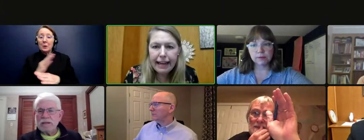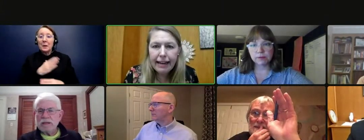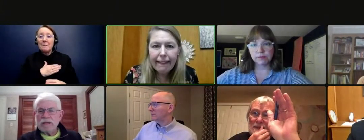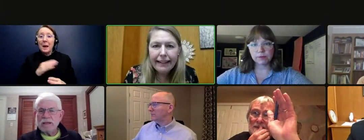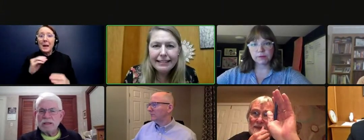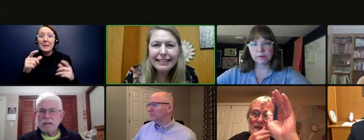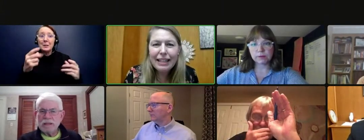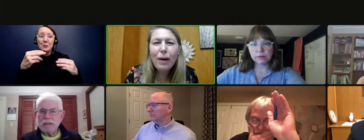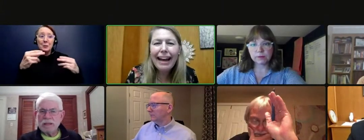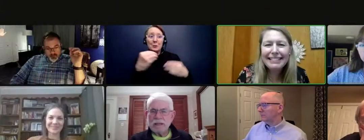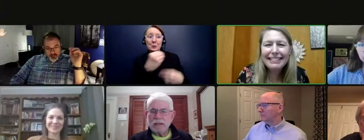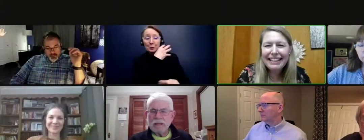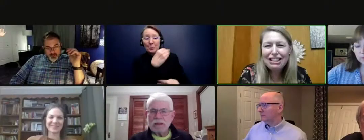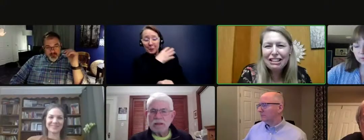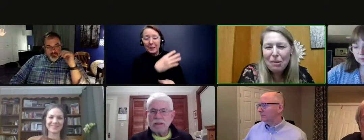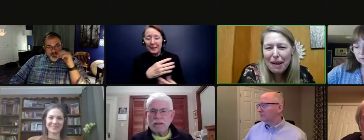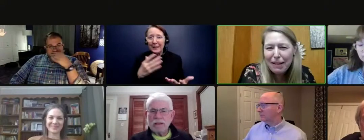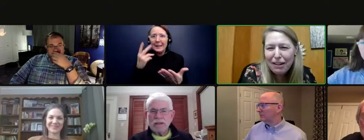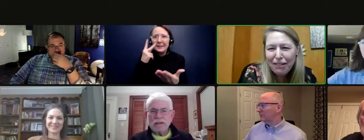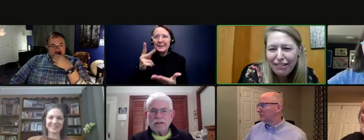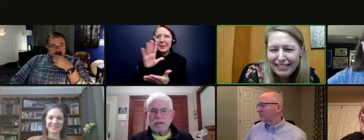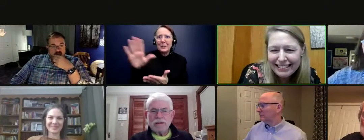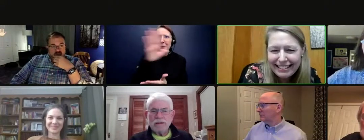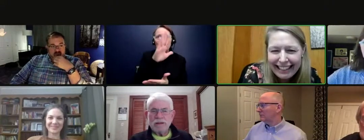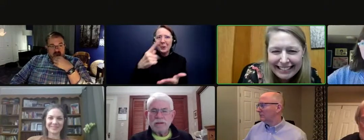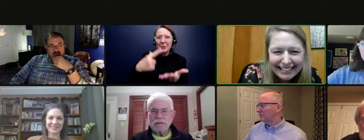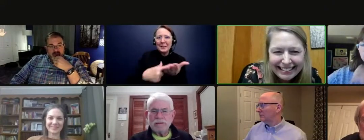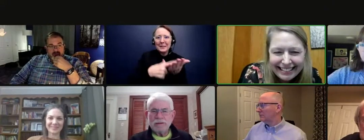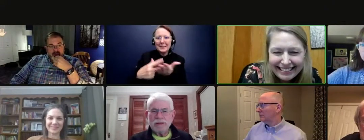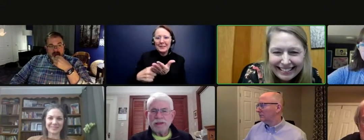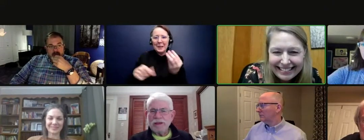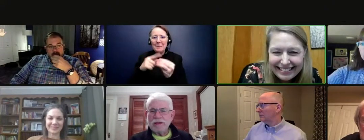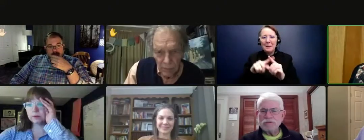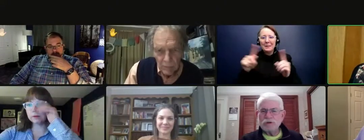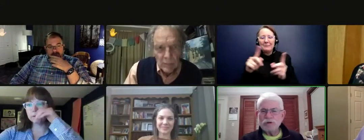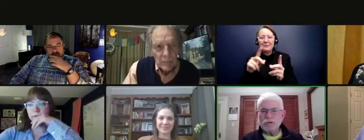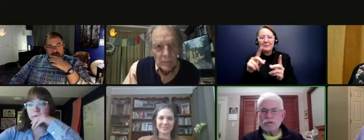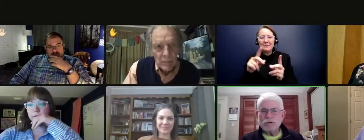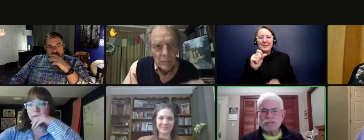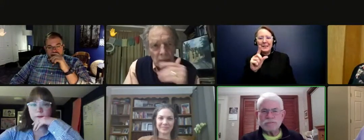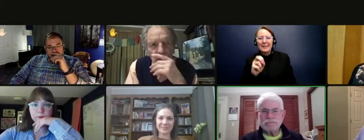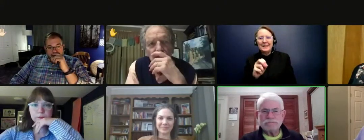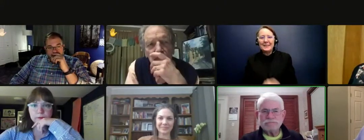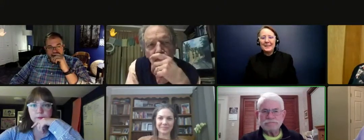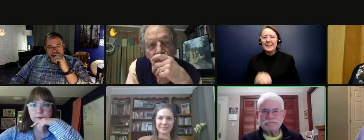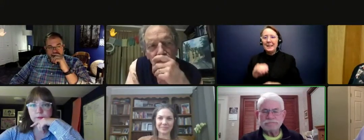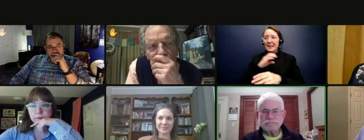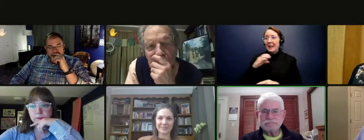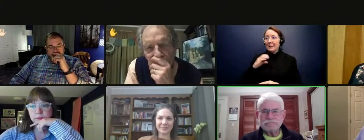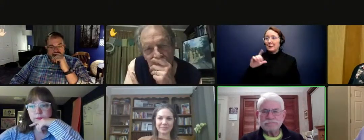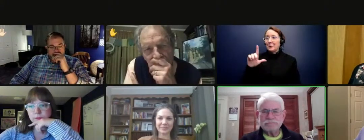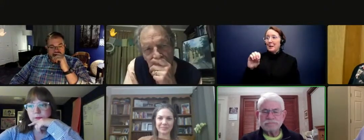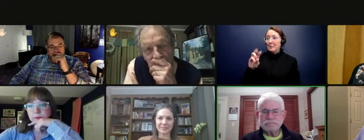Pete's sake and then see what kind of discussion there may be around sites. Councilor Lewis.